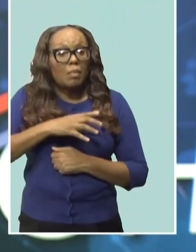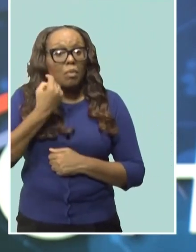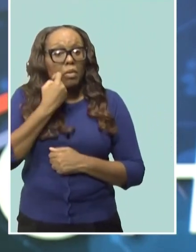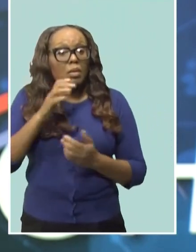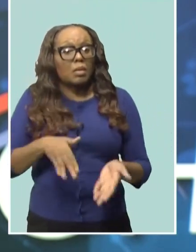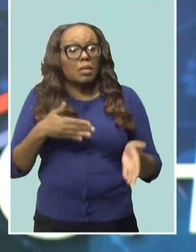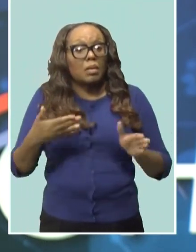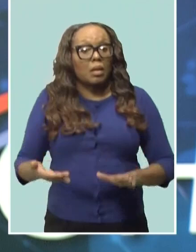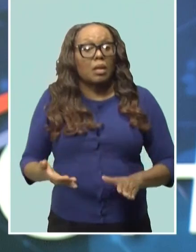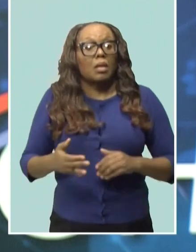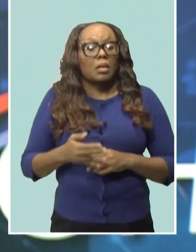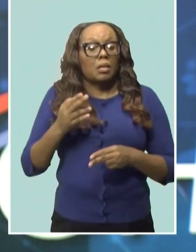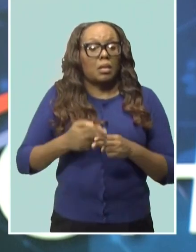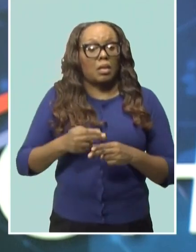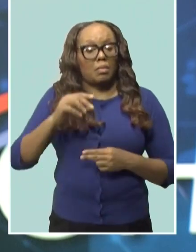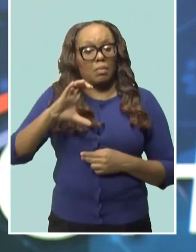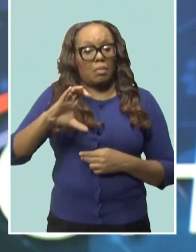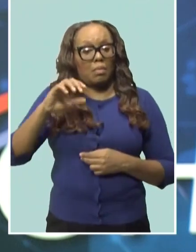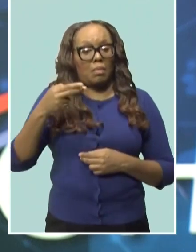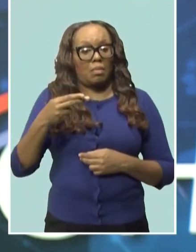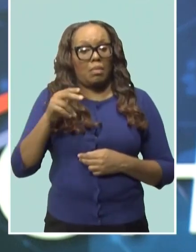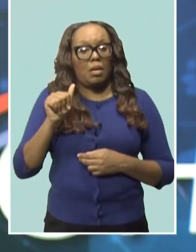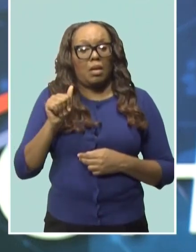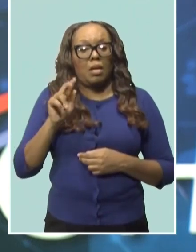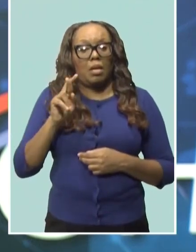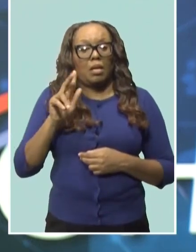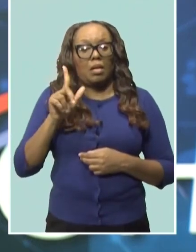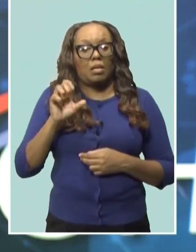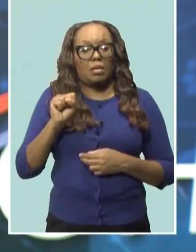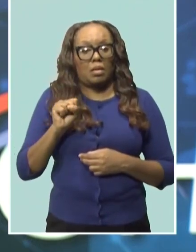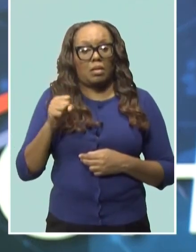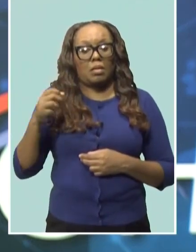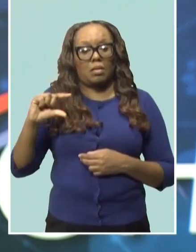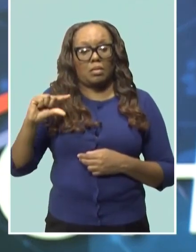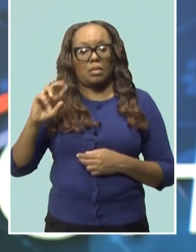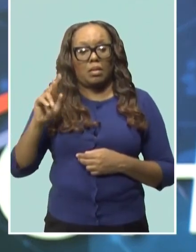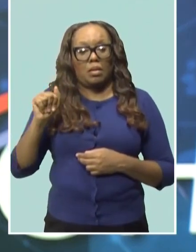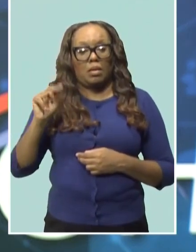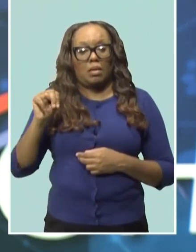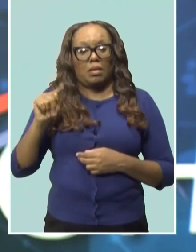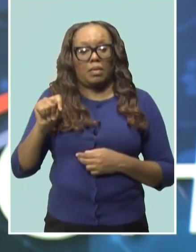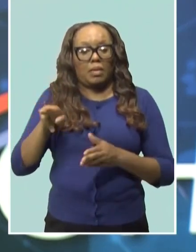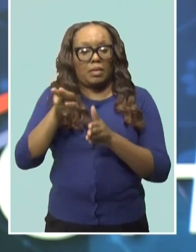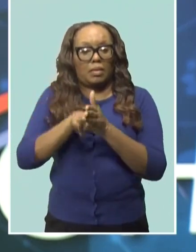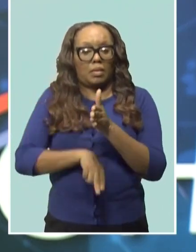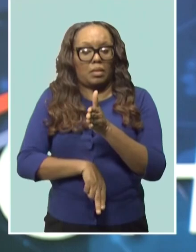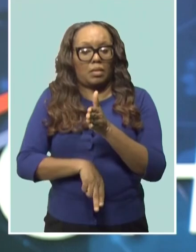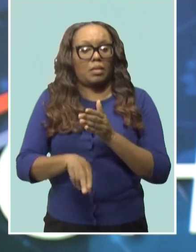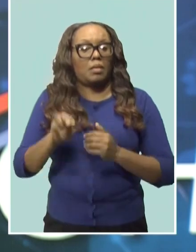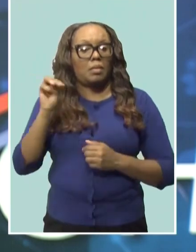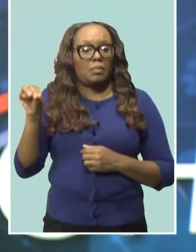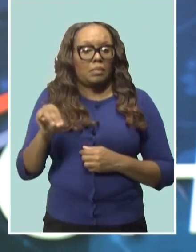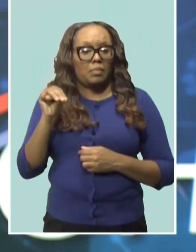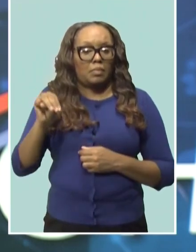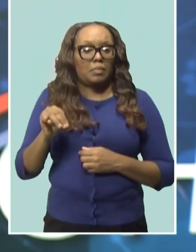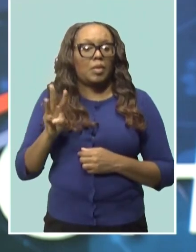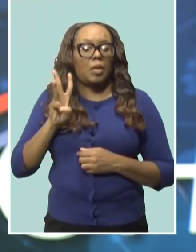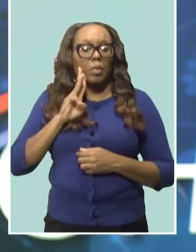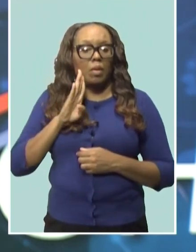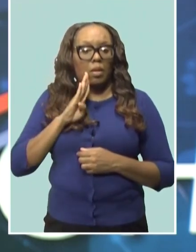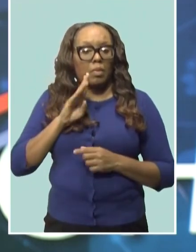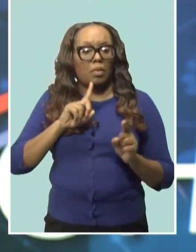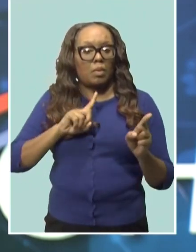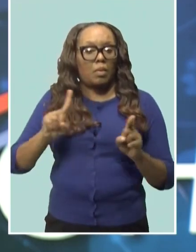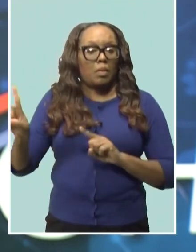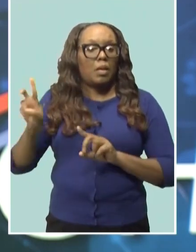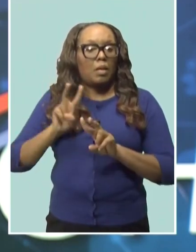most exclusive stories, making international headlines, Charles Henderson Grant, was laid to rest on Monday. Wendy Burke attended